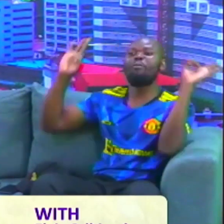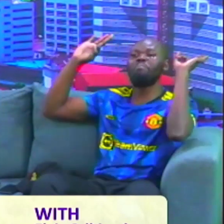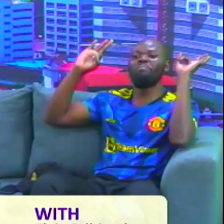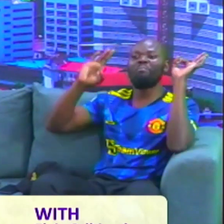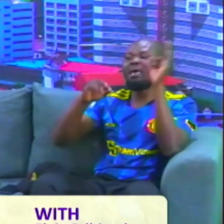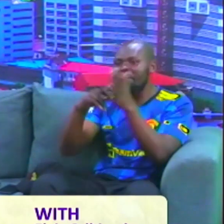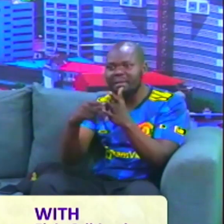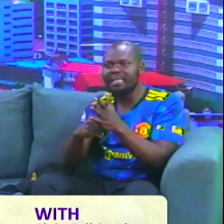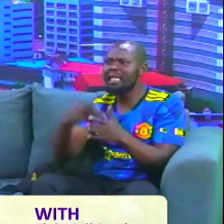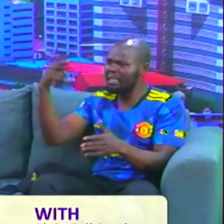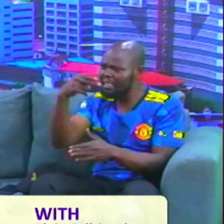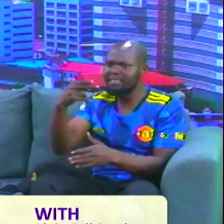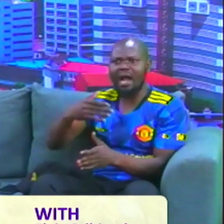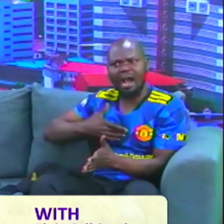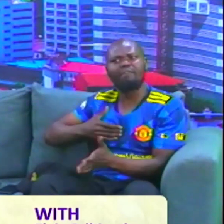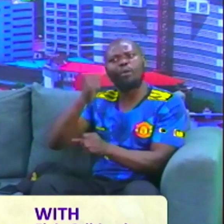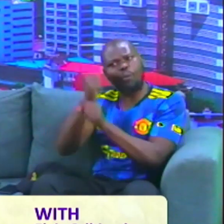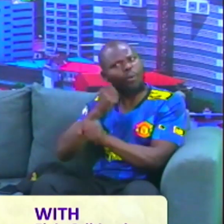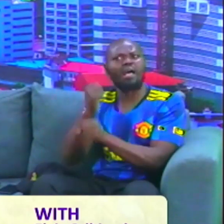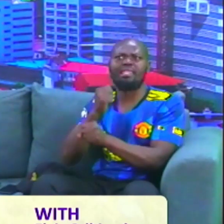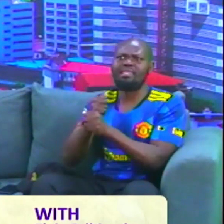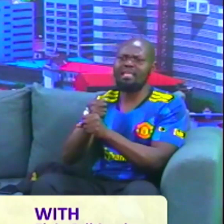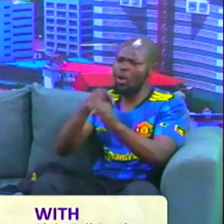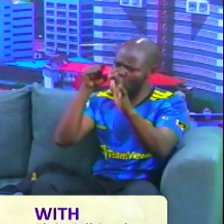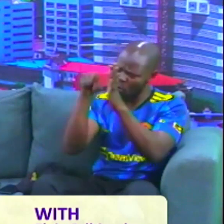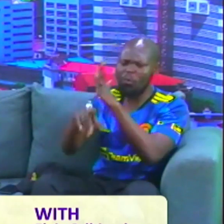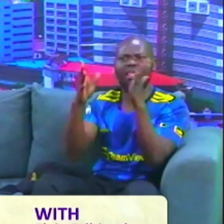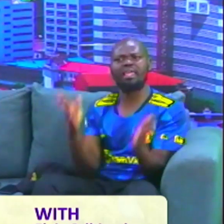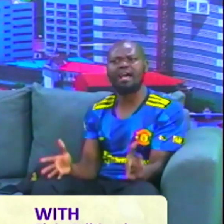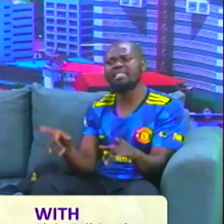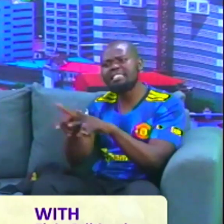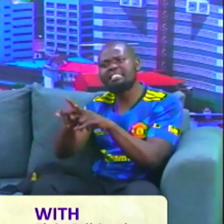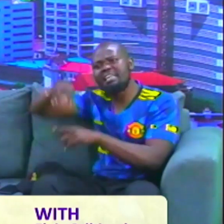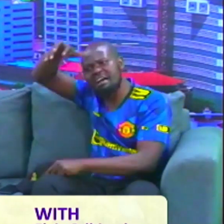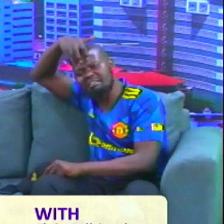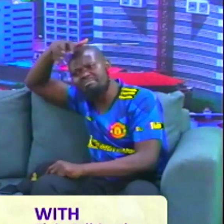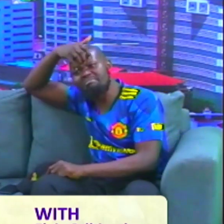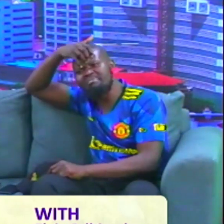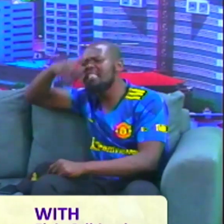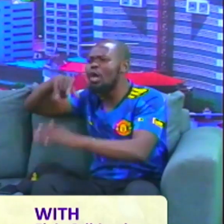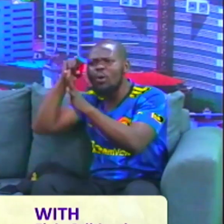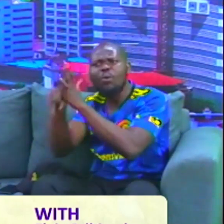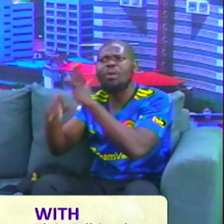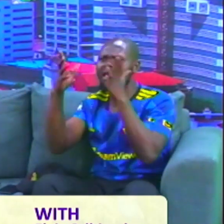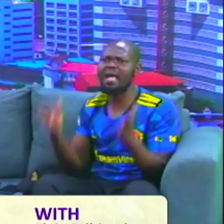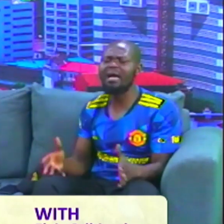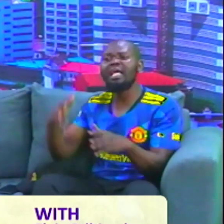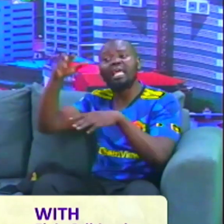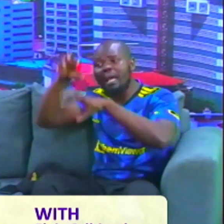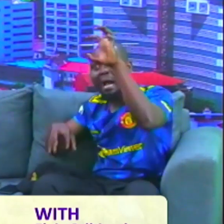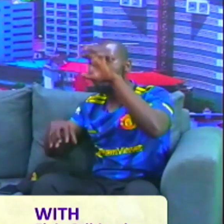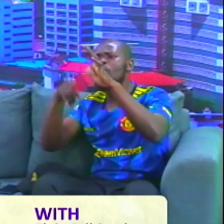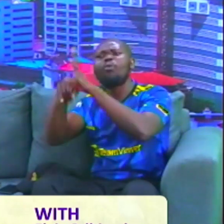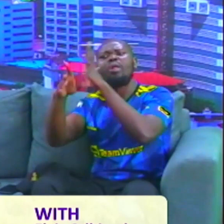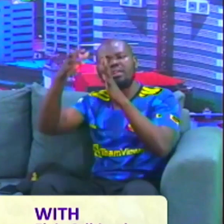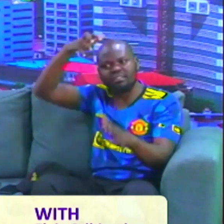meaning right now the defense, other opponents' defense, right now are going to have a lot of work. Right. Defending all